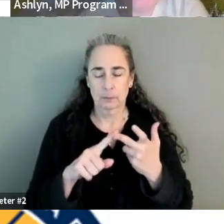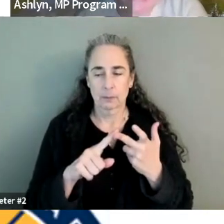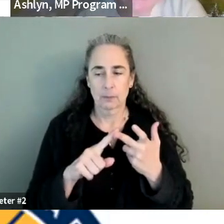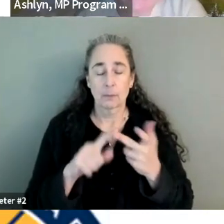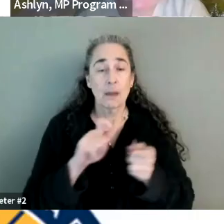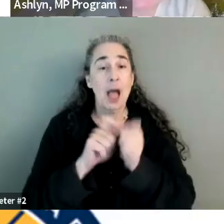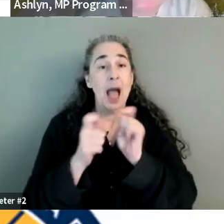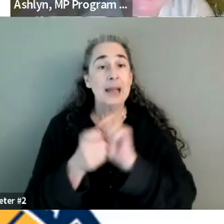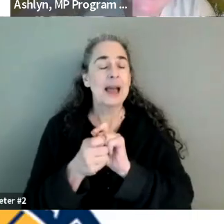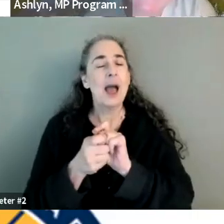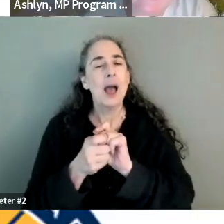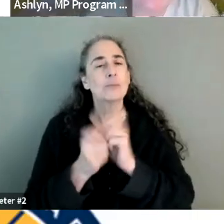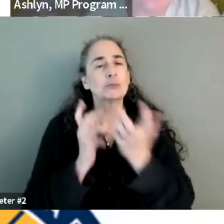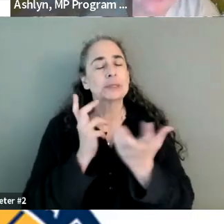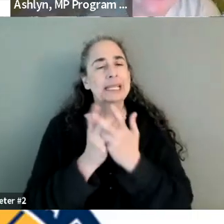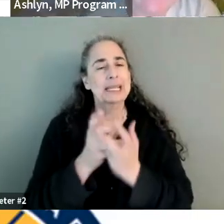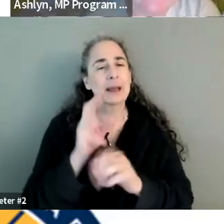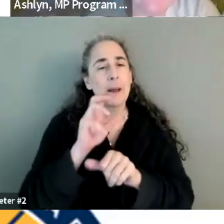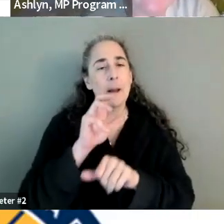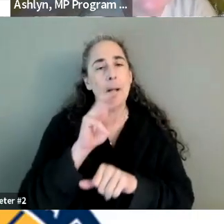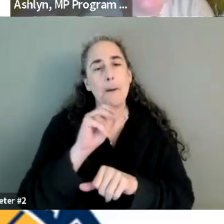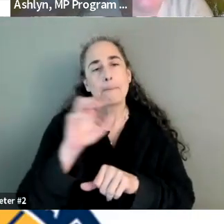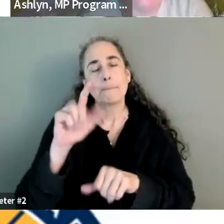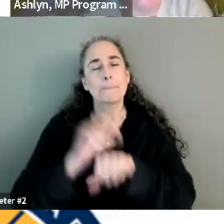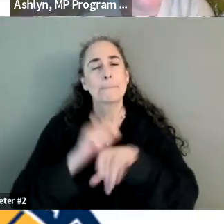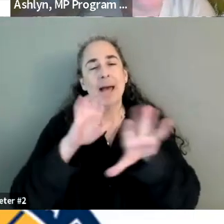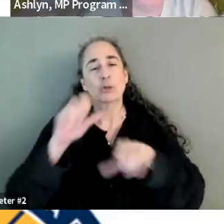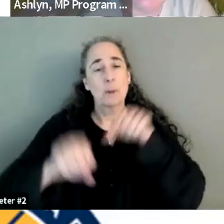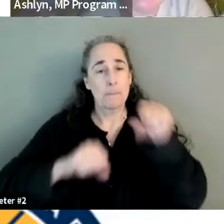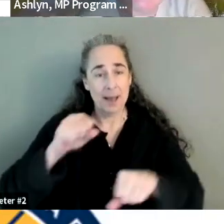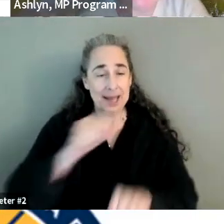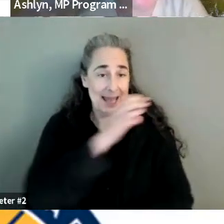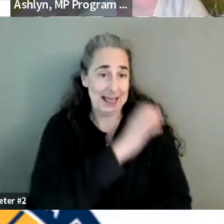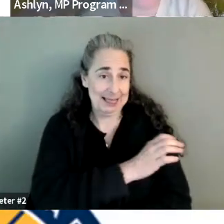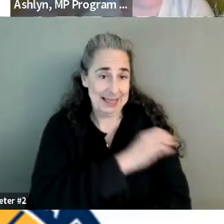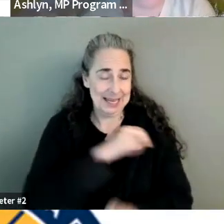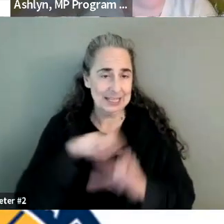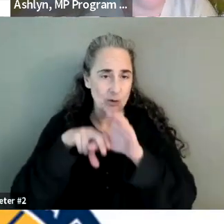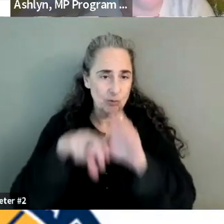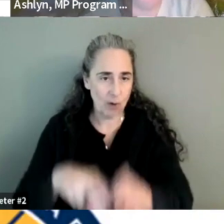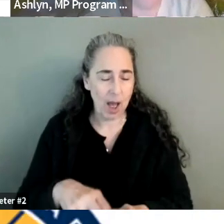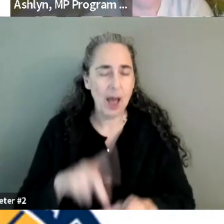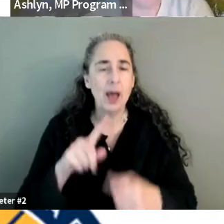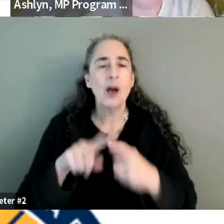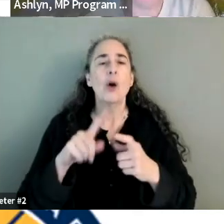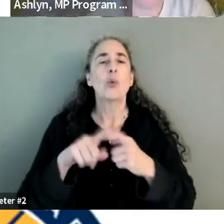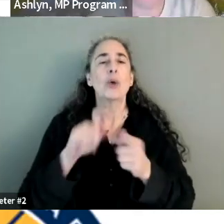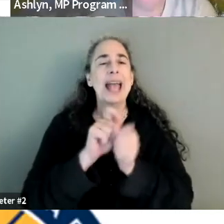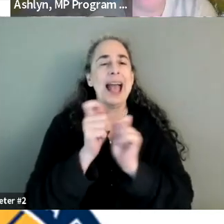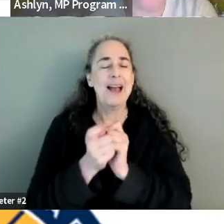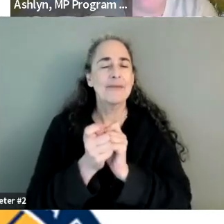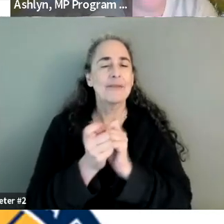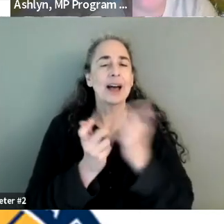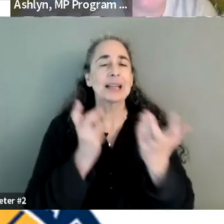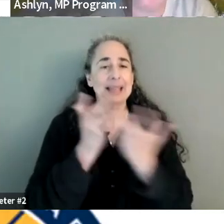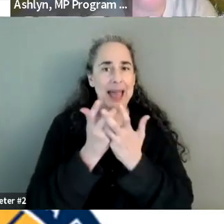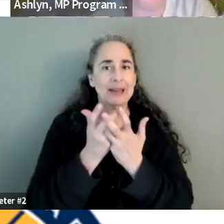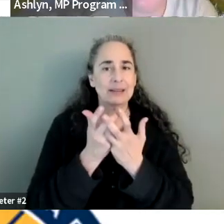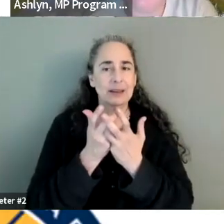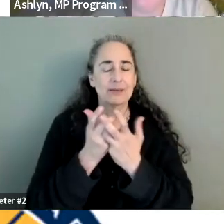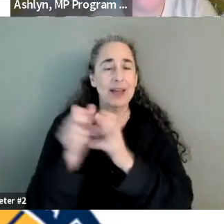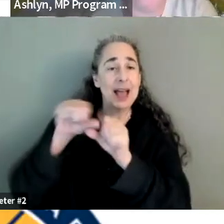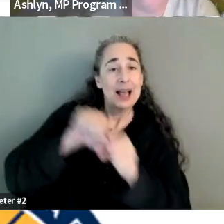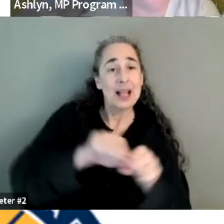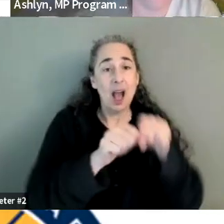adaptive mountain biking clinics and rides, adaptive kayaking that returns this May at